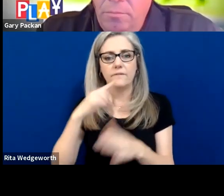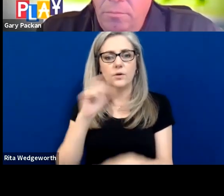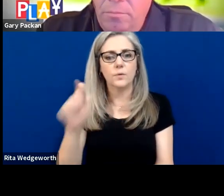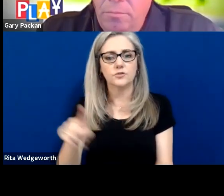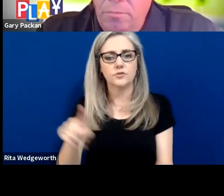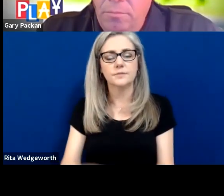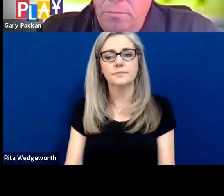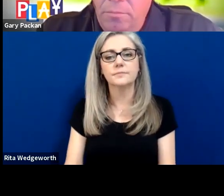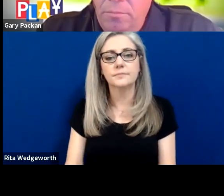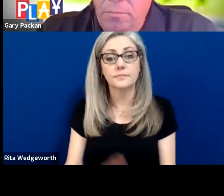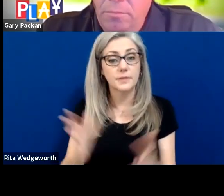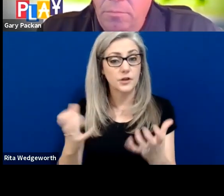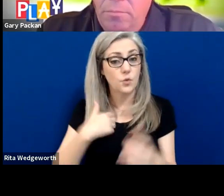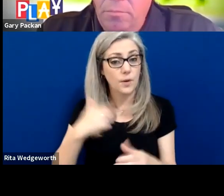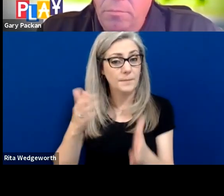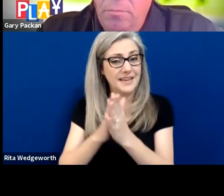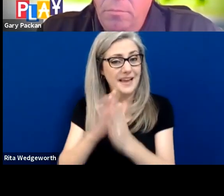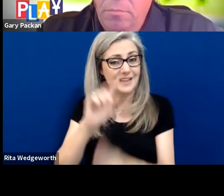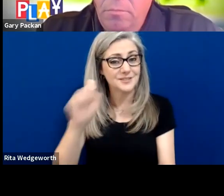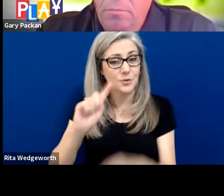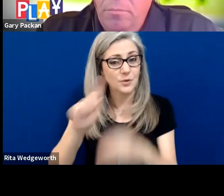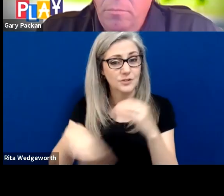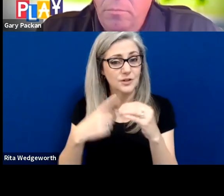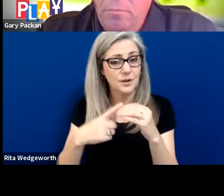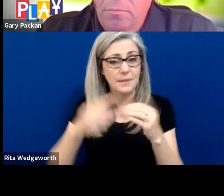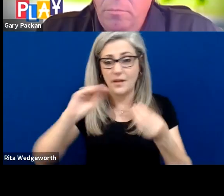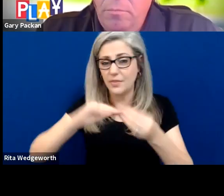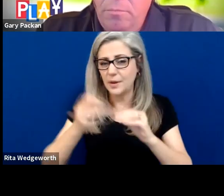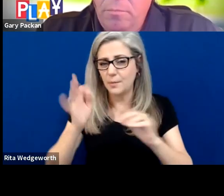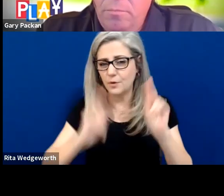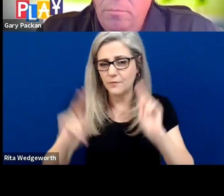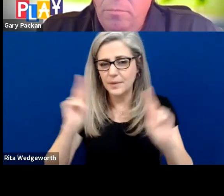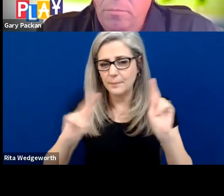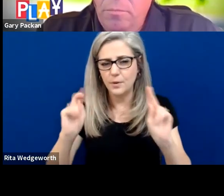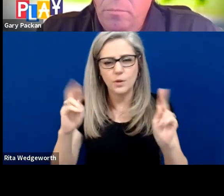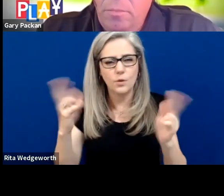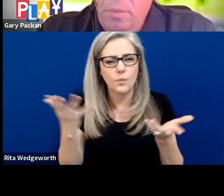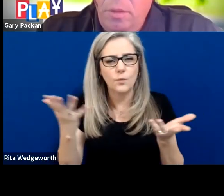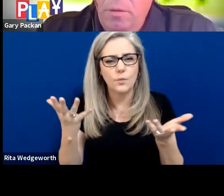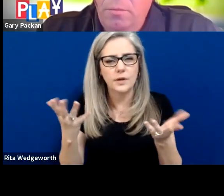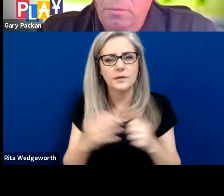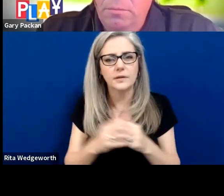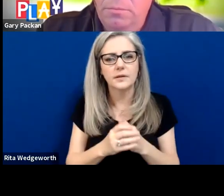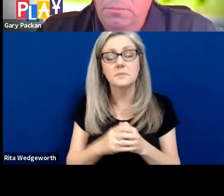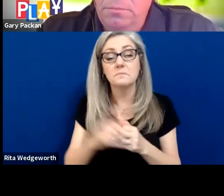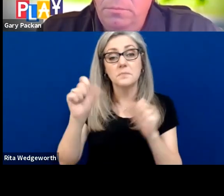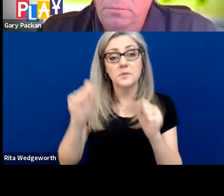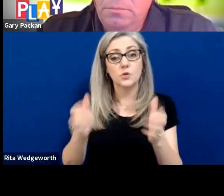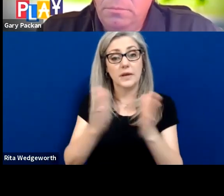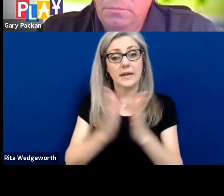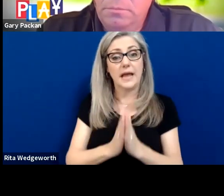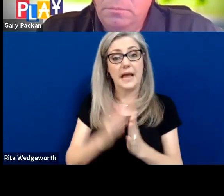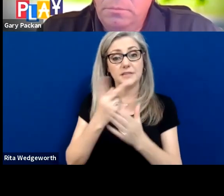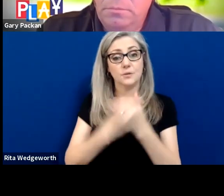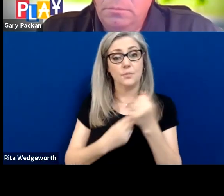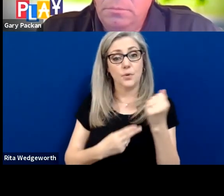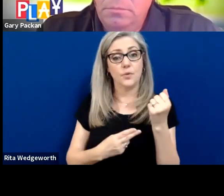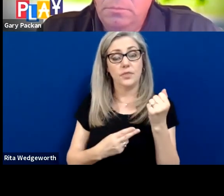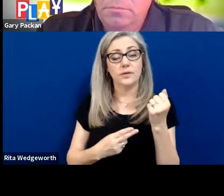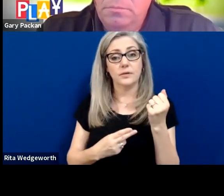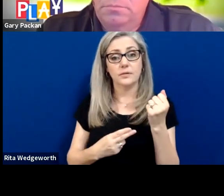I'm sorry, you want me to ask the question about the number of people or the? You could ask both. It's just so you could get both of those